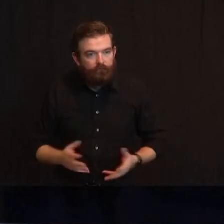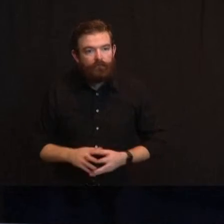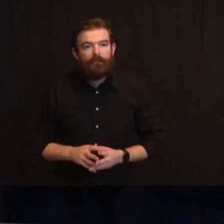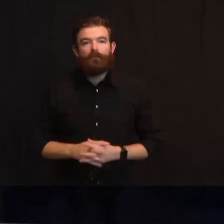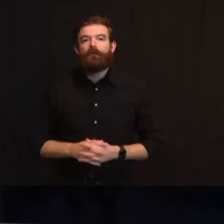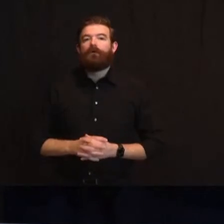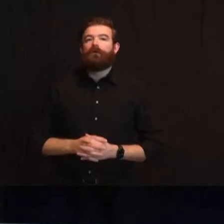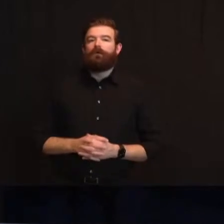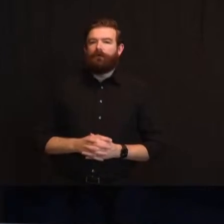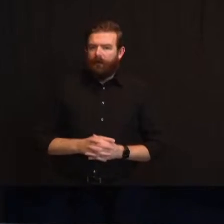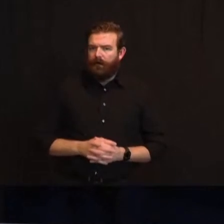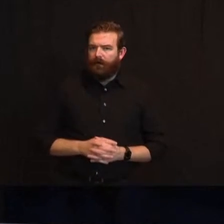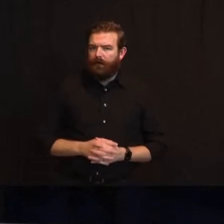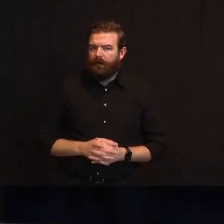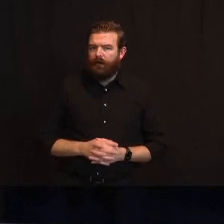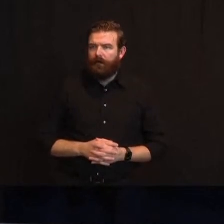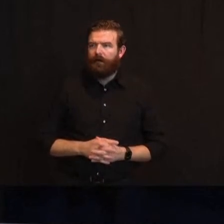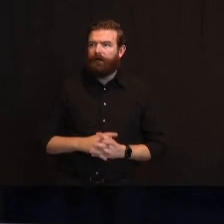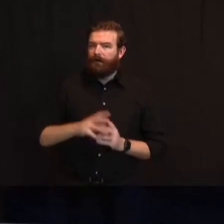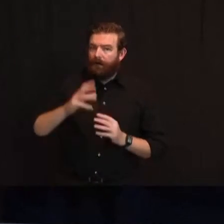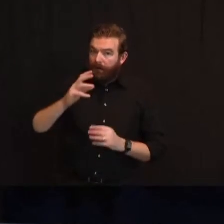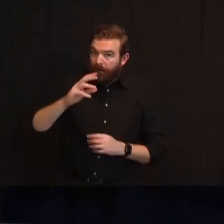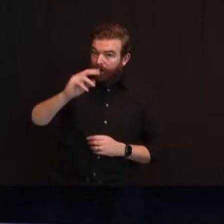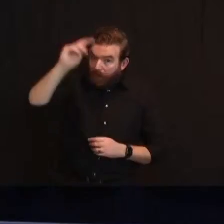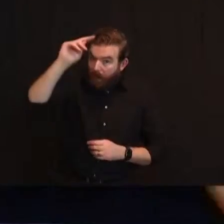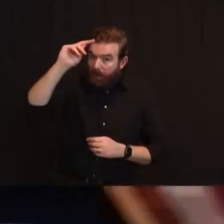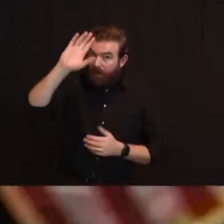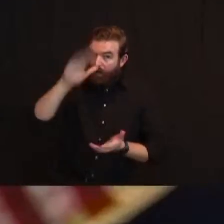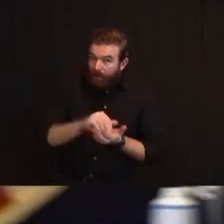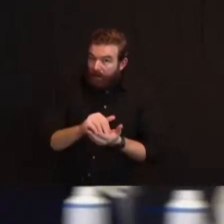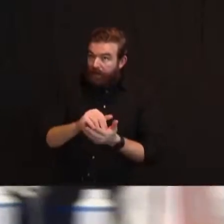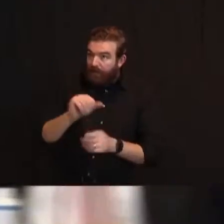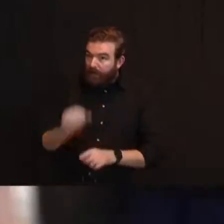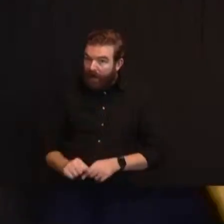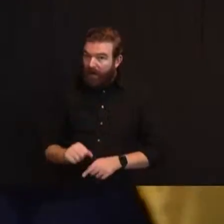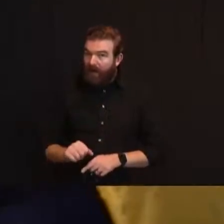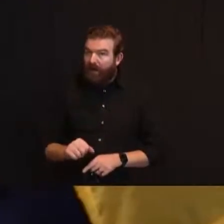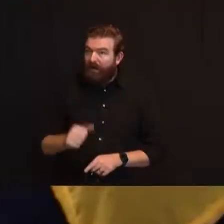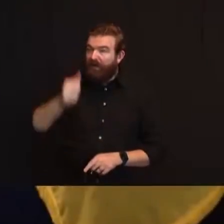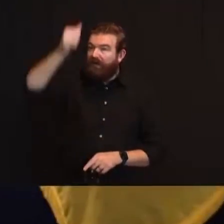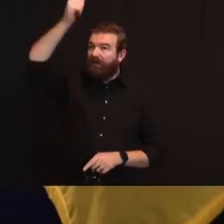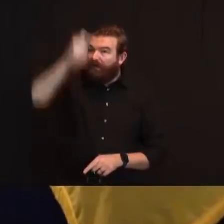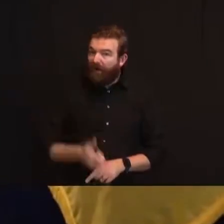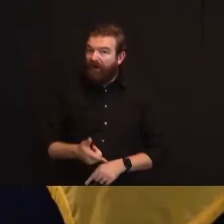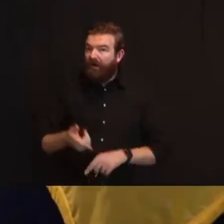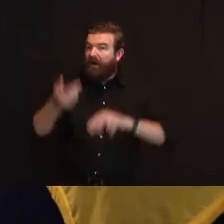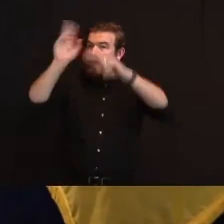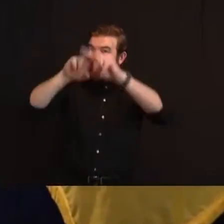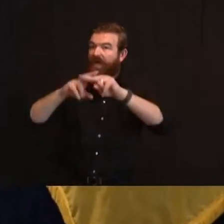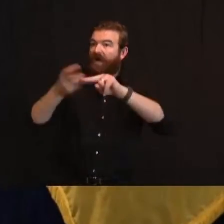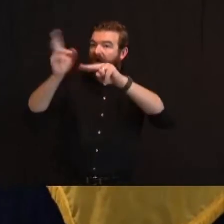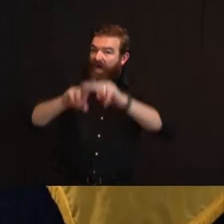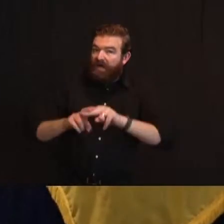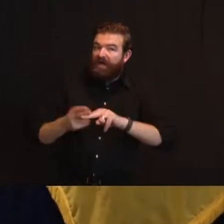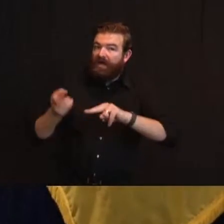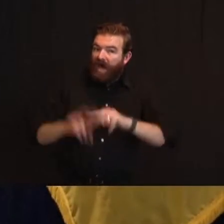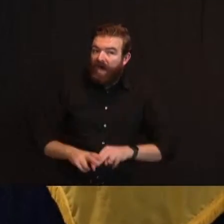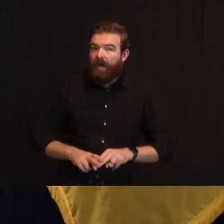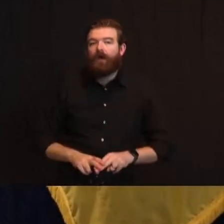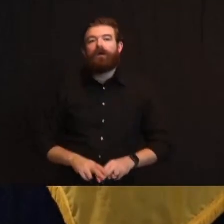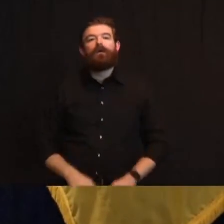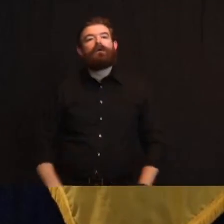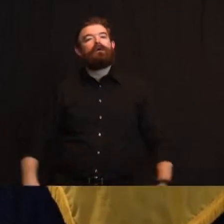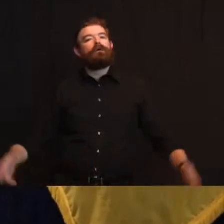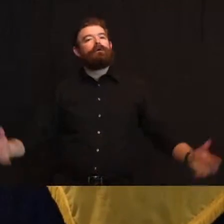of the days, fairly similar. Very similar. In their numbers, right? Very similar. Which is what we've been seeing, folks, and that says it's everywhere. Yeah.